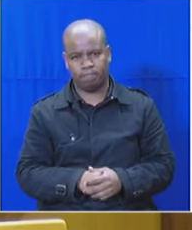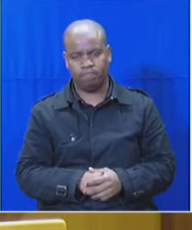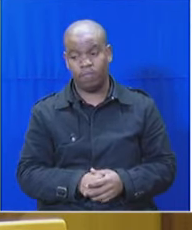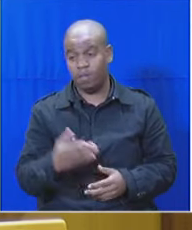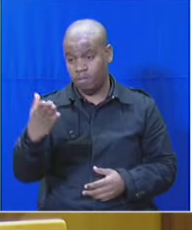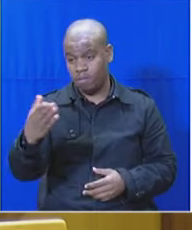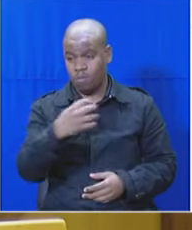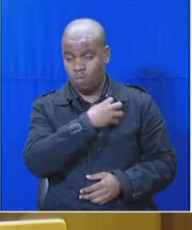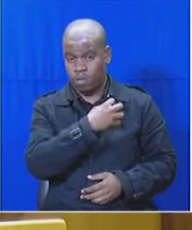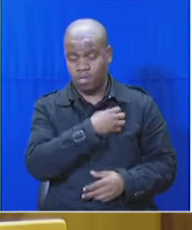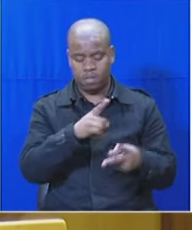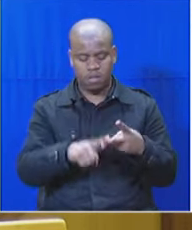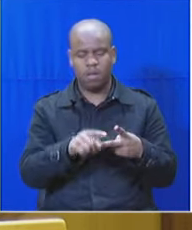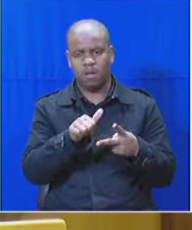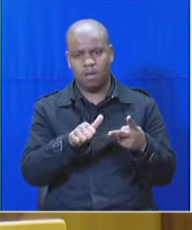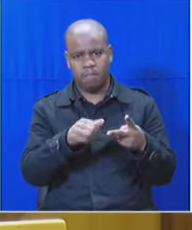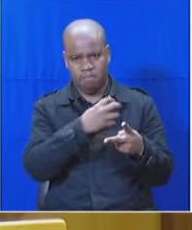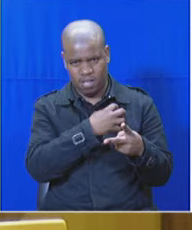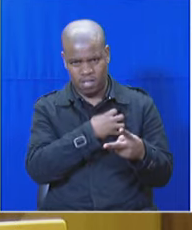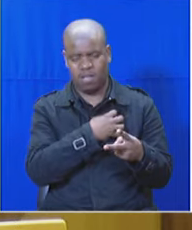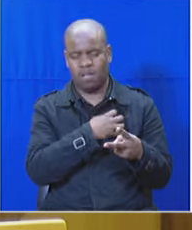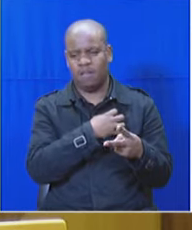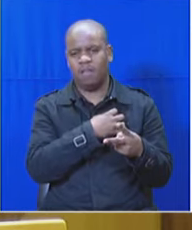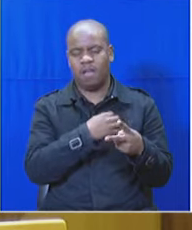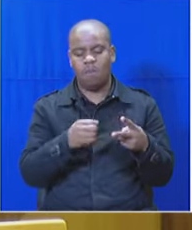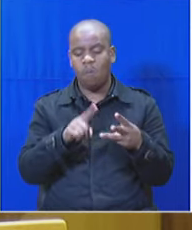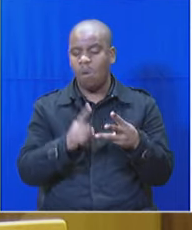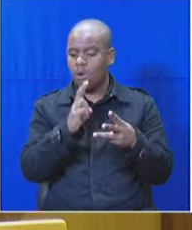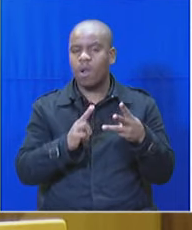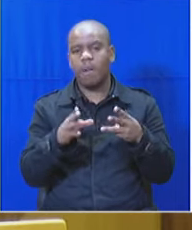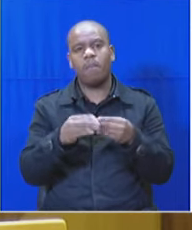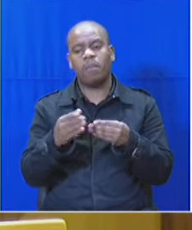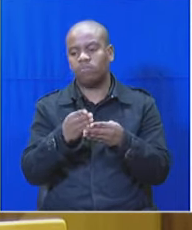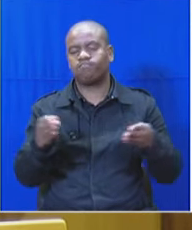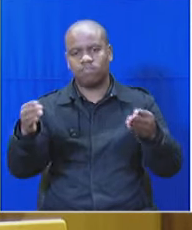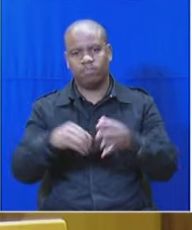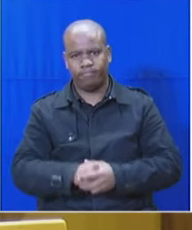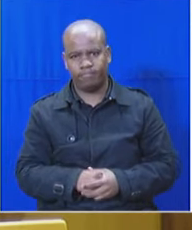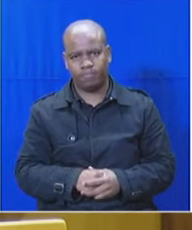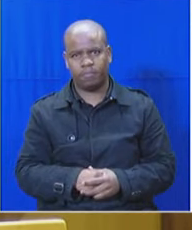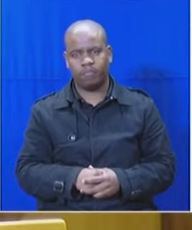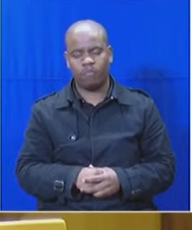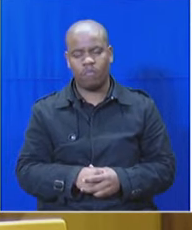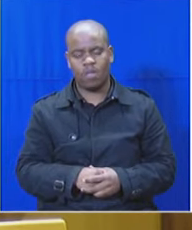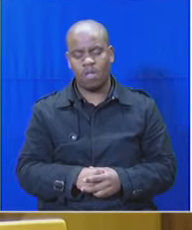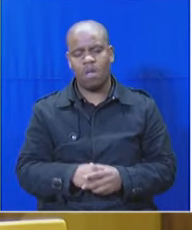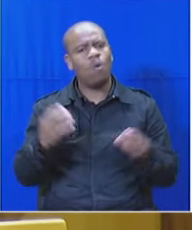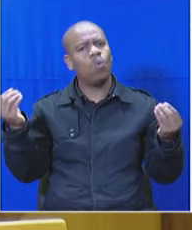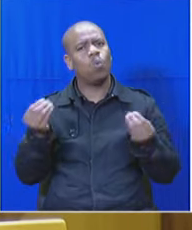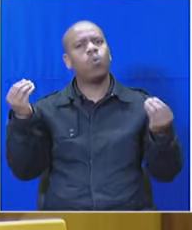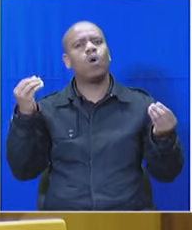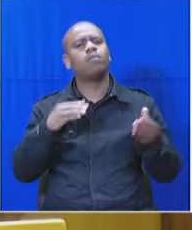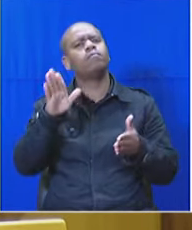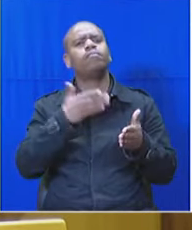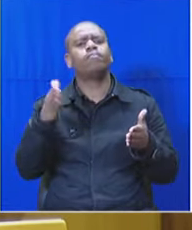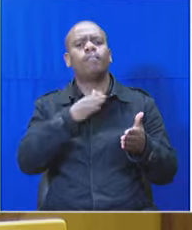and Deputy Ministers, the well-known international singer Puze Kemis asks